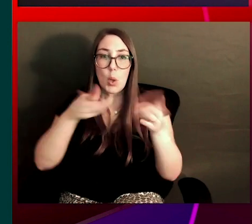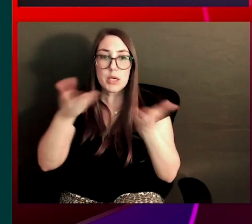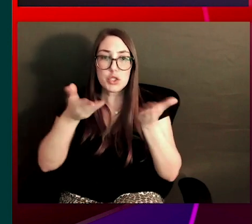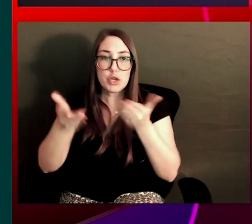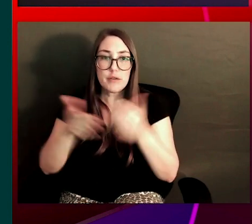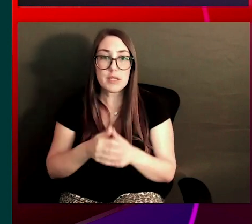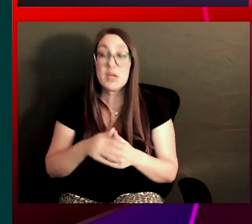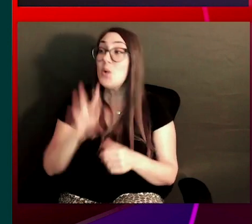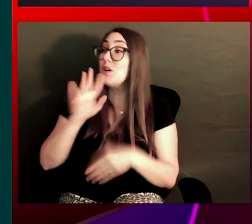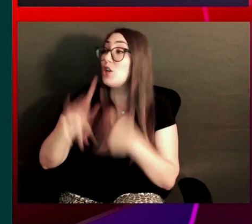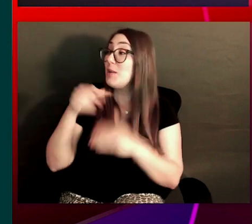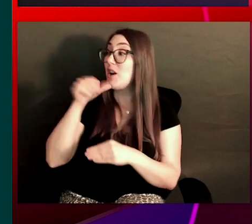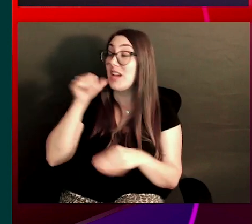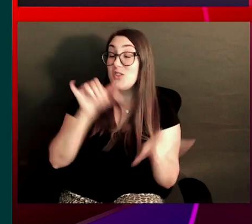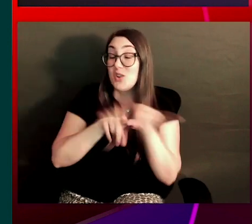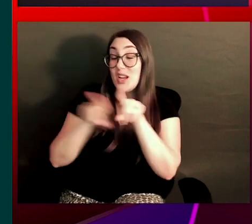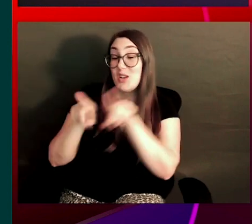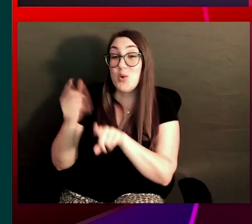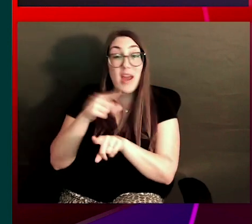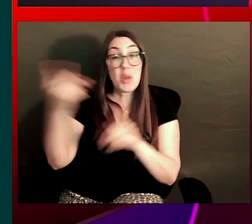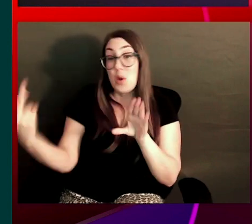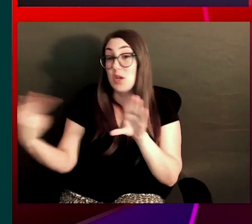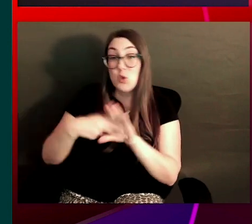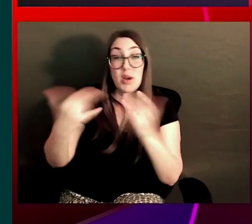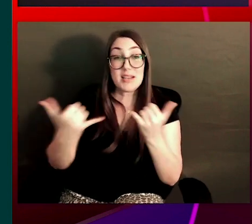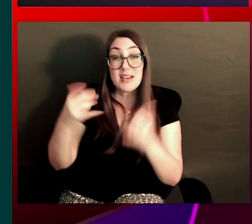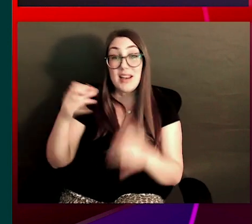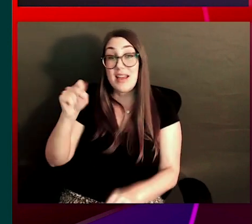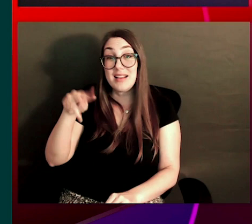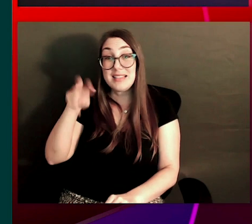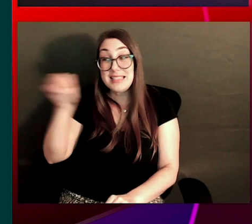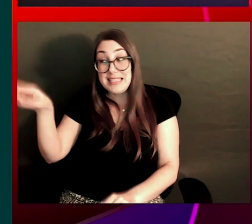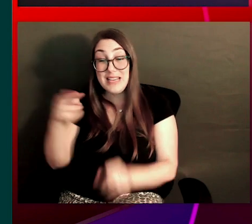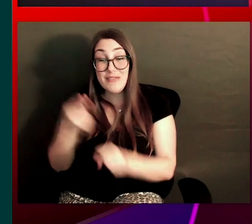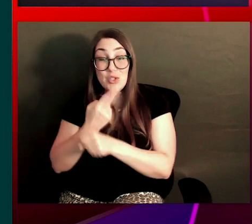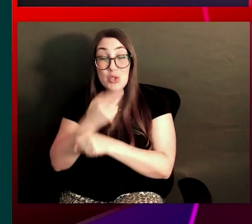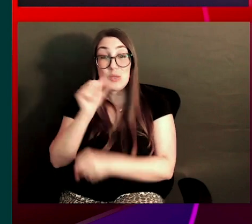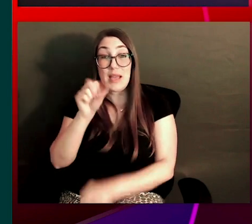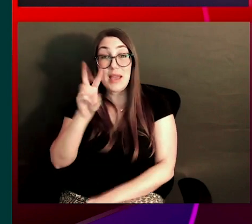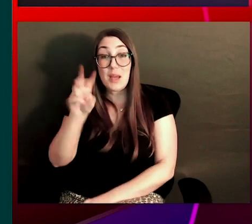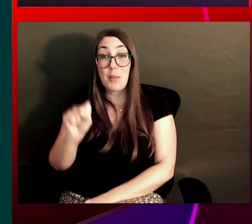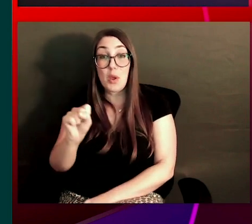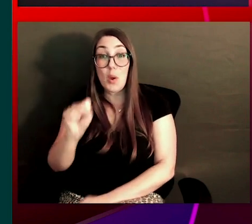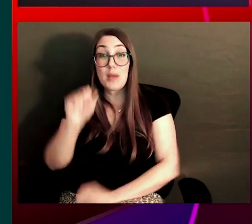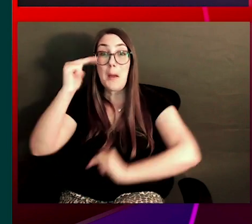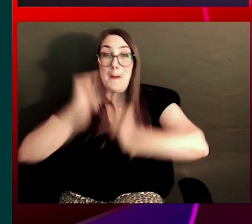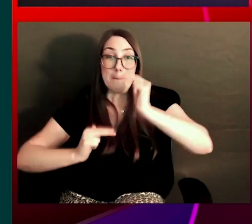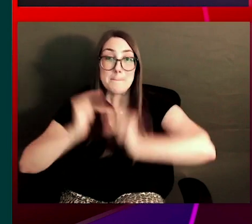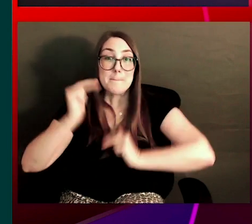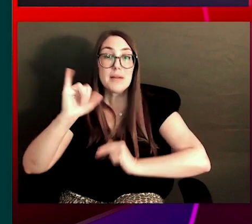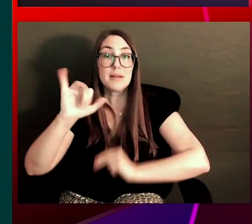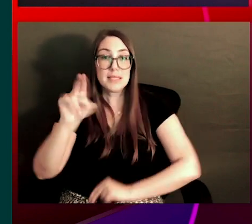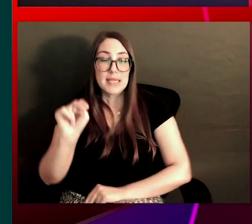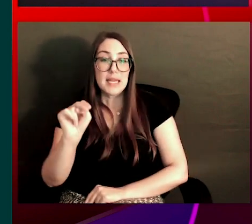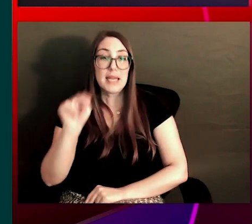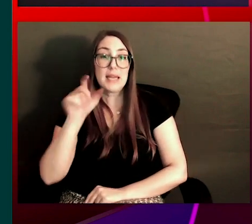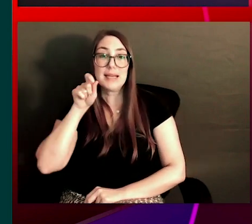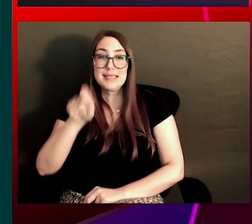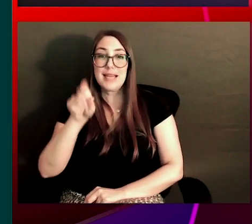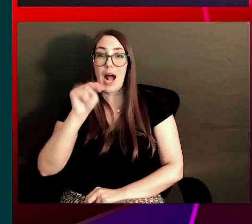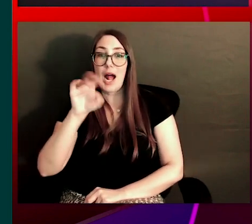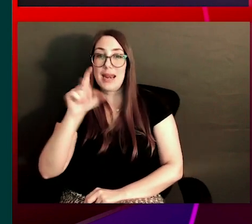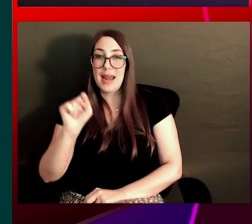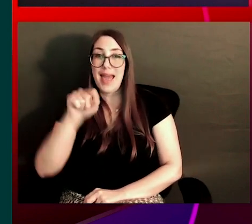but for anyone joining us today, Steve is using the AWS built-in .NET